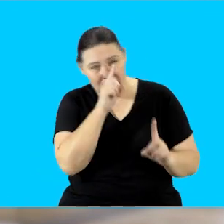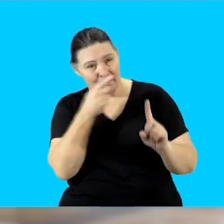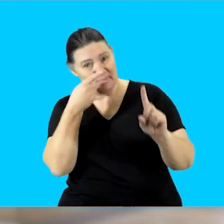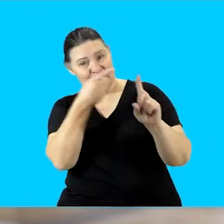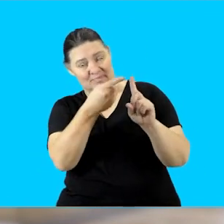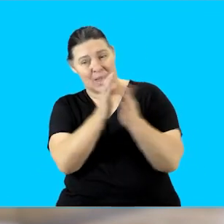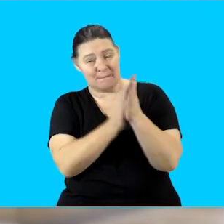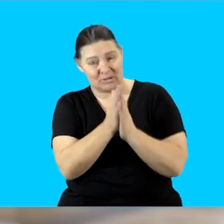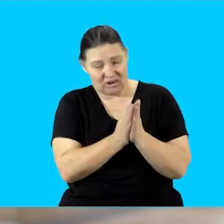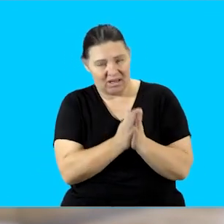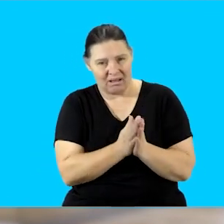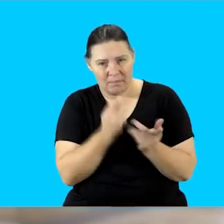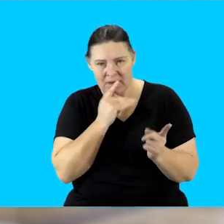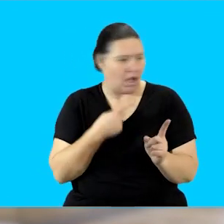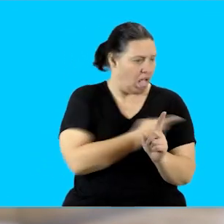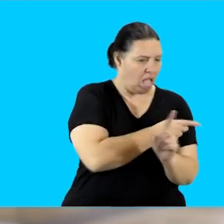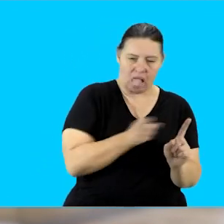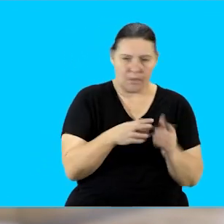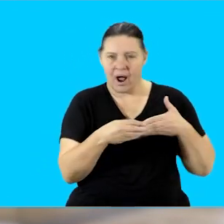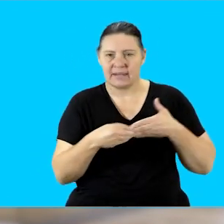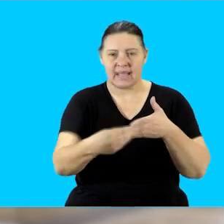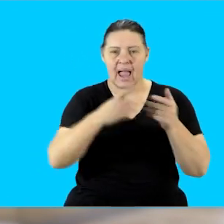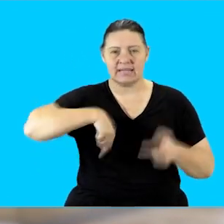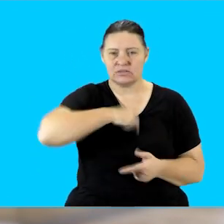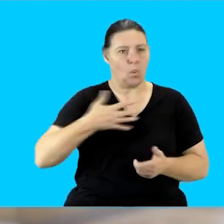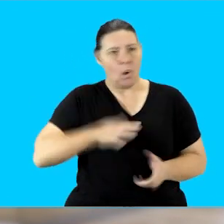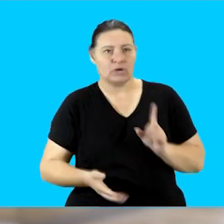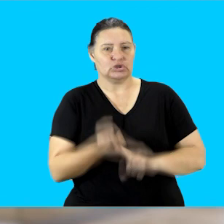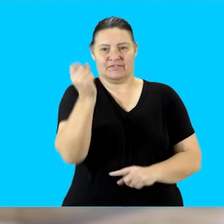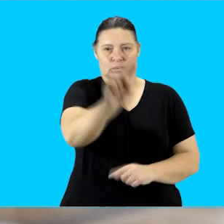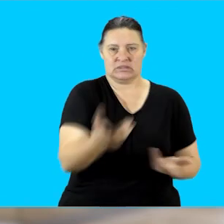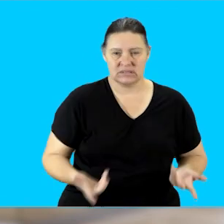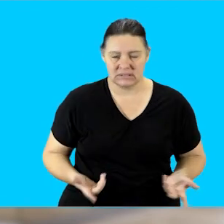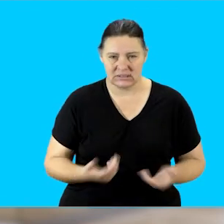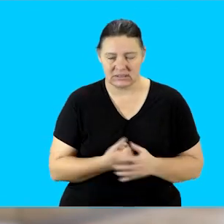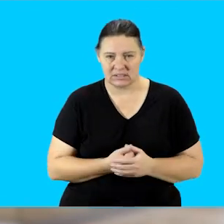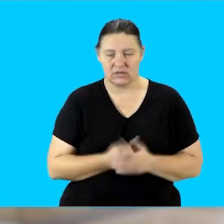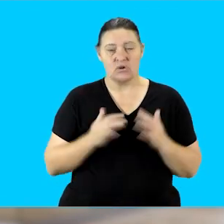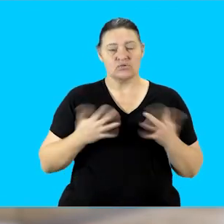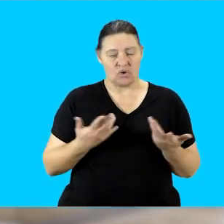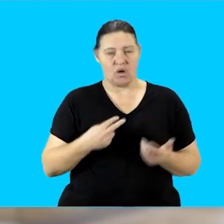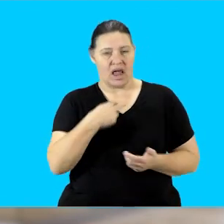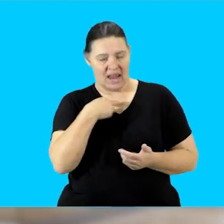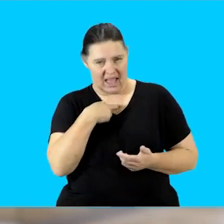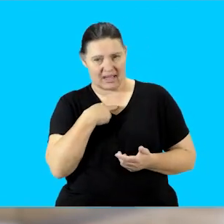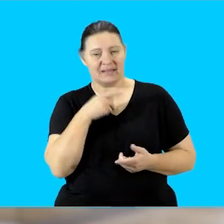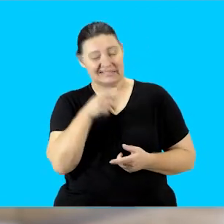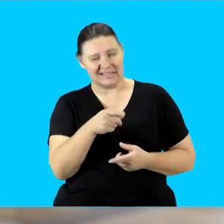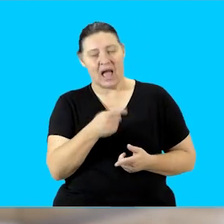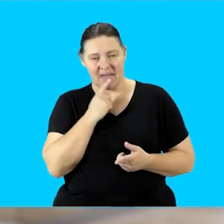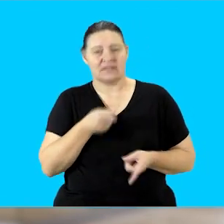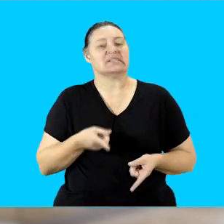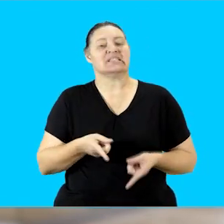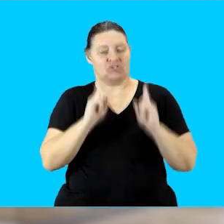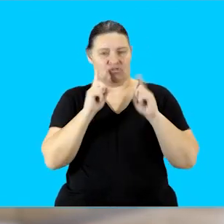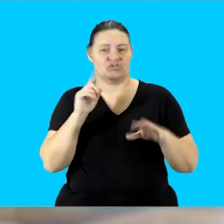mission, then that business lacks direction. There won't be any guidance of what is it that we want to achieve as a business. So lack of mission